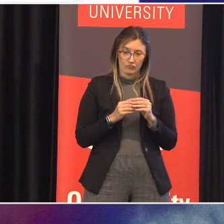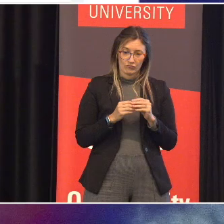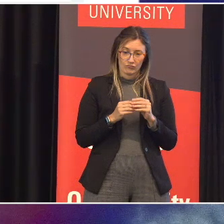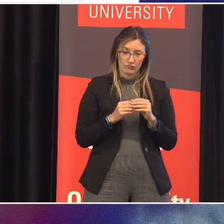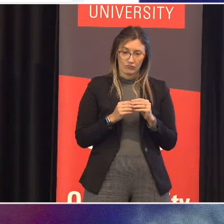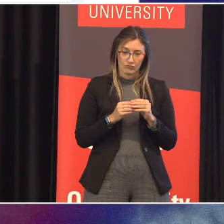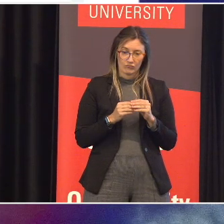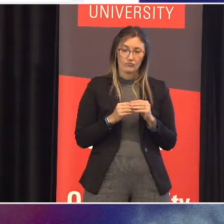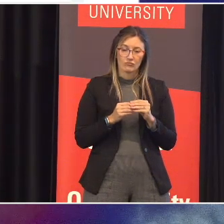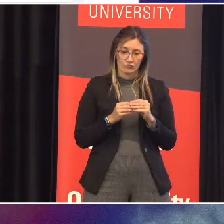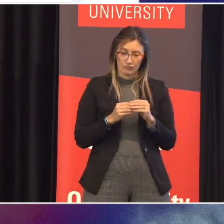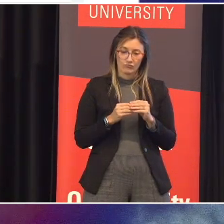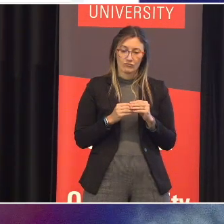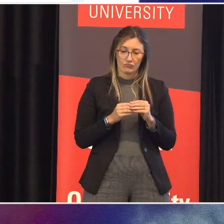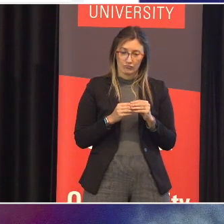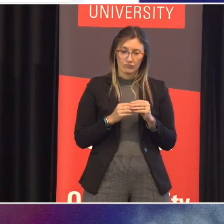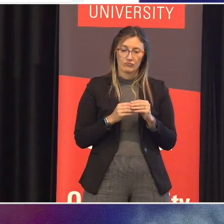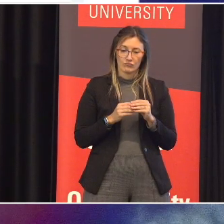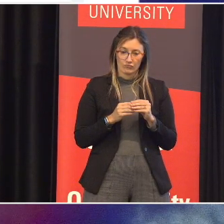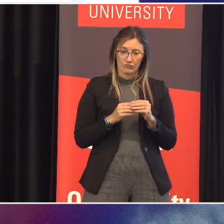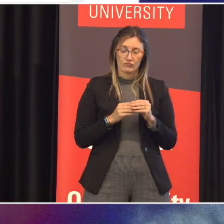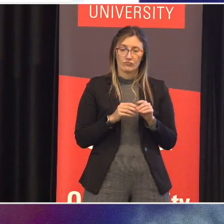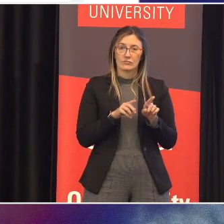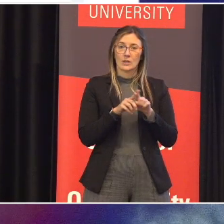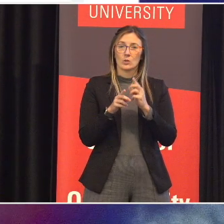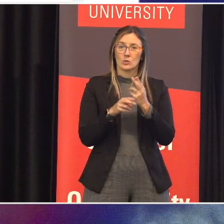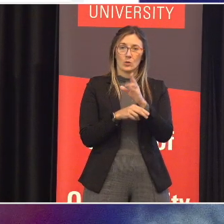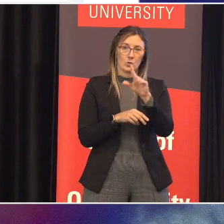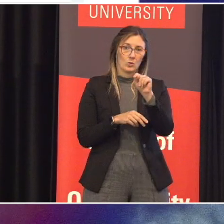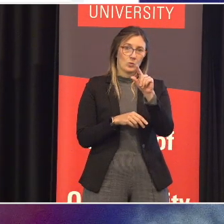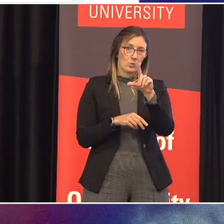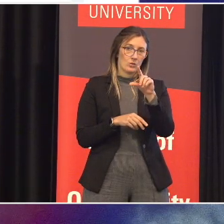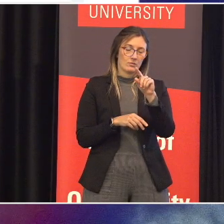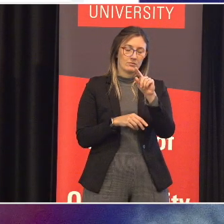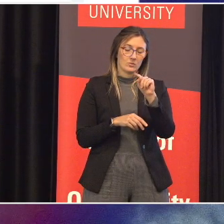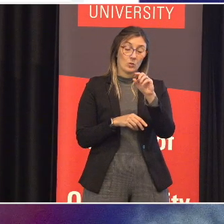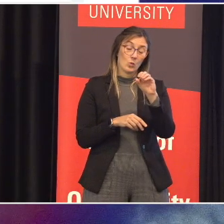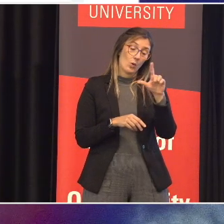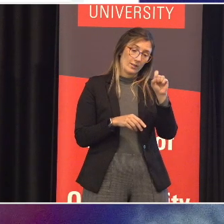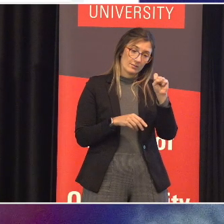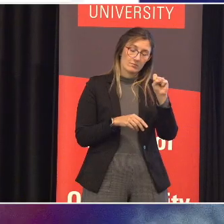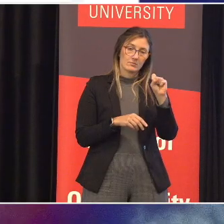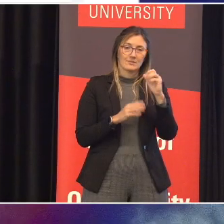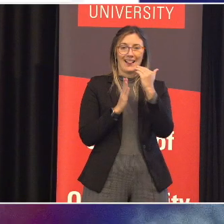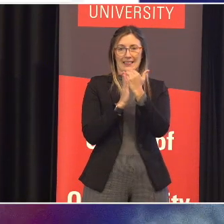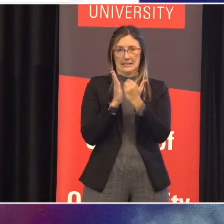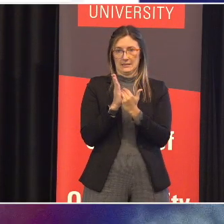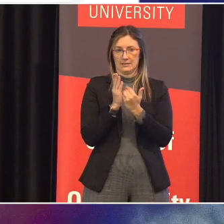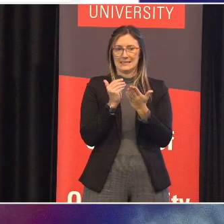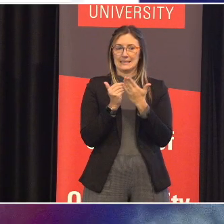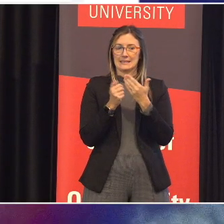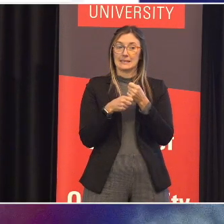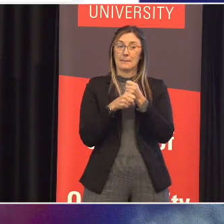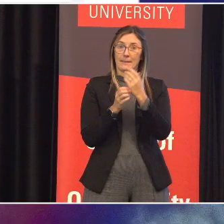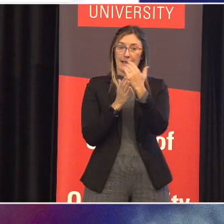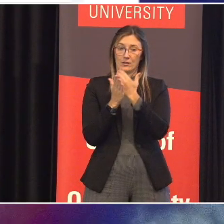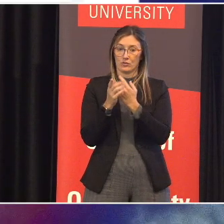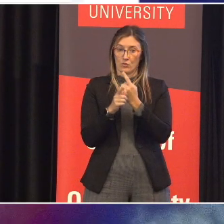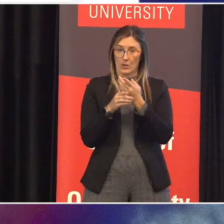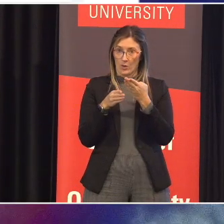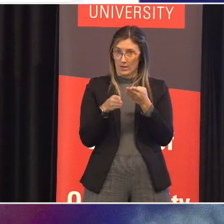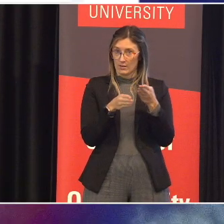your tools, the other one was the list tool. Easy to make a list in the right way. Highlight what you